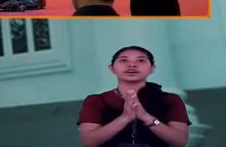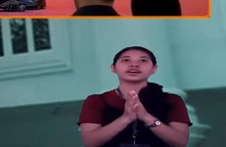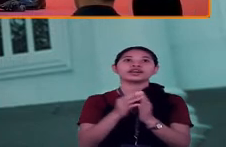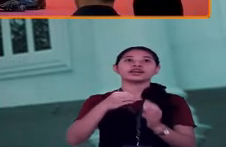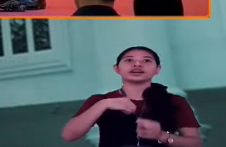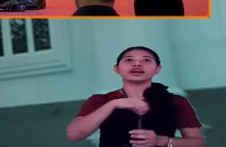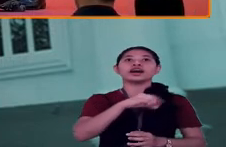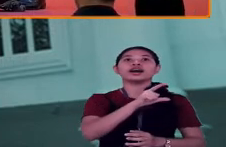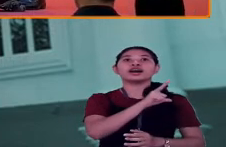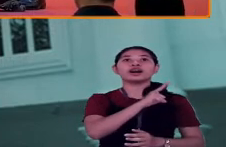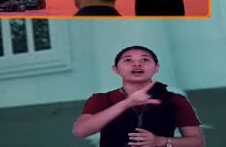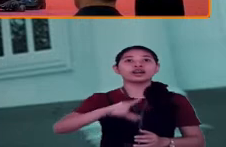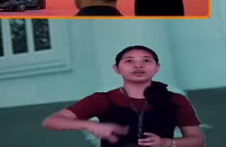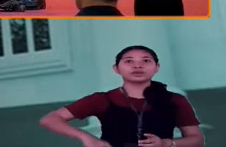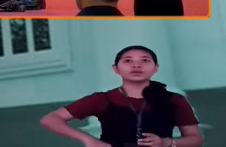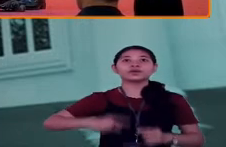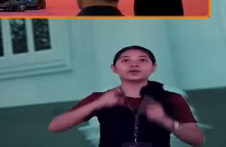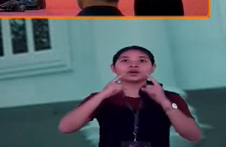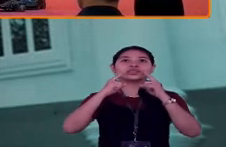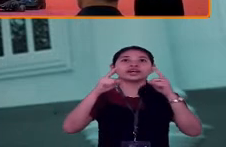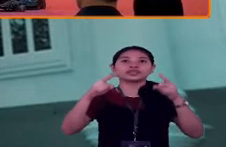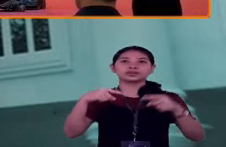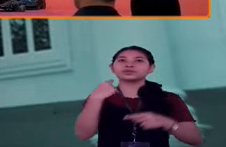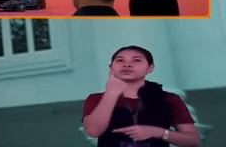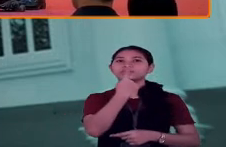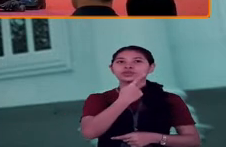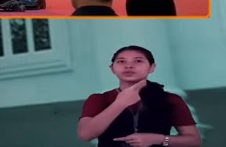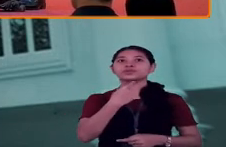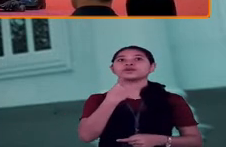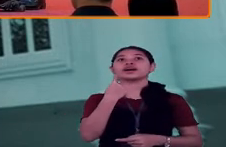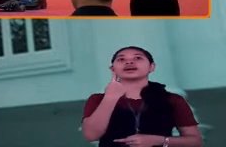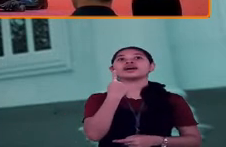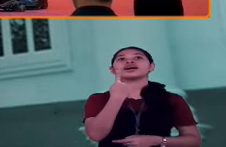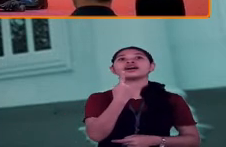and pray. Our Lord said,